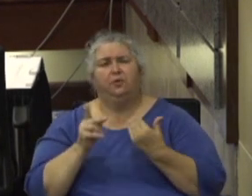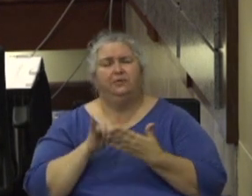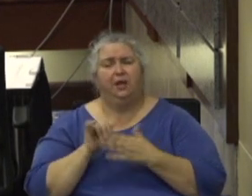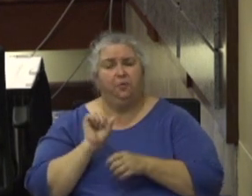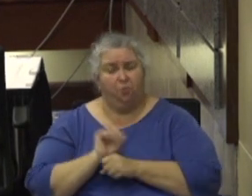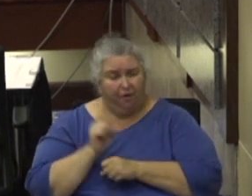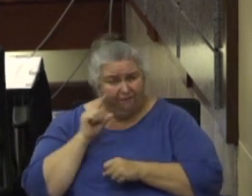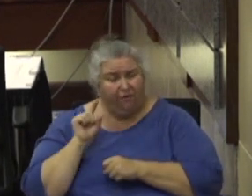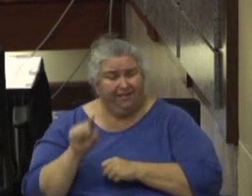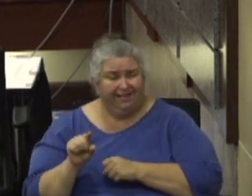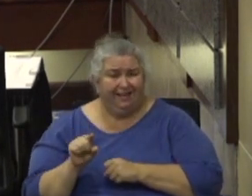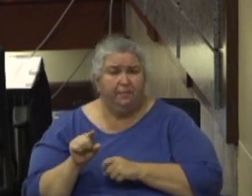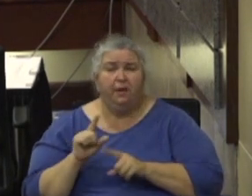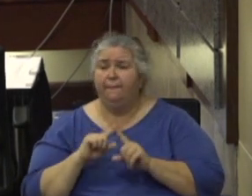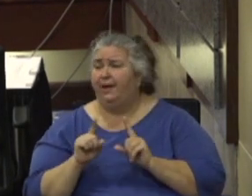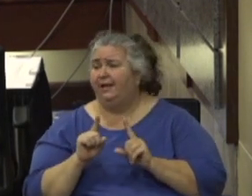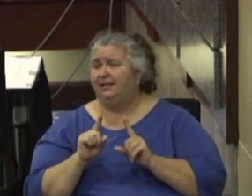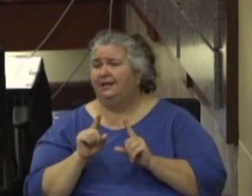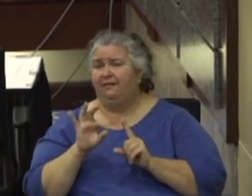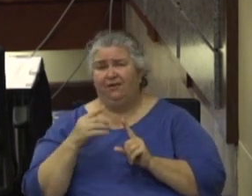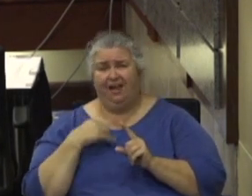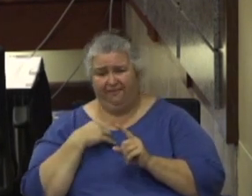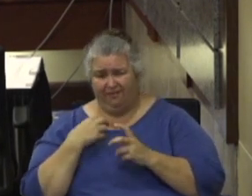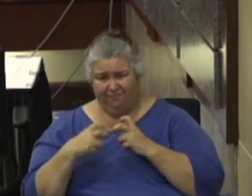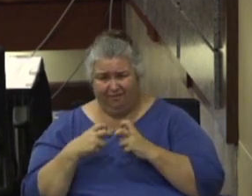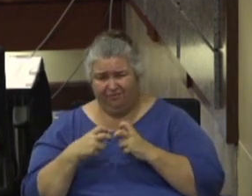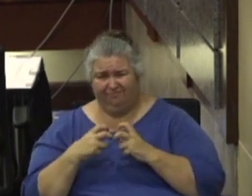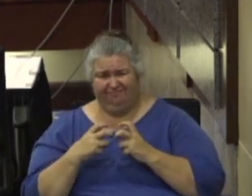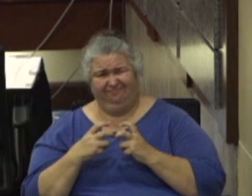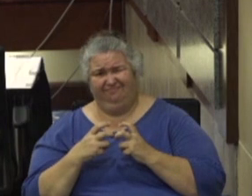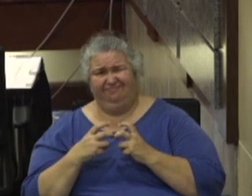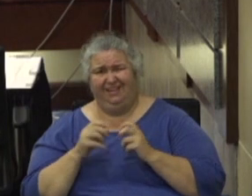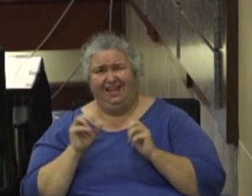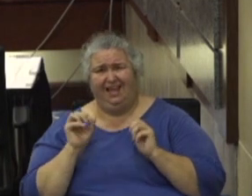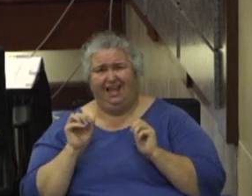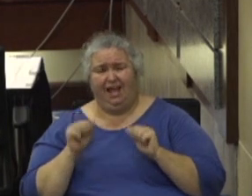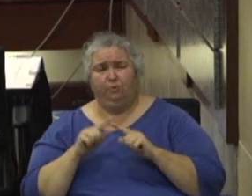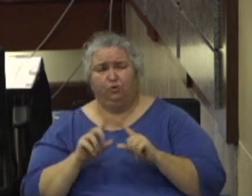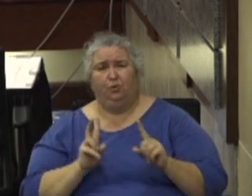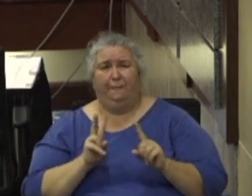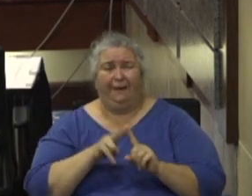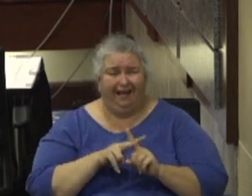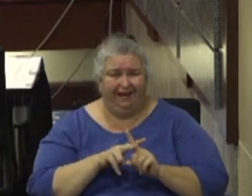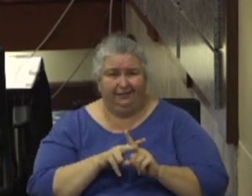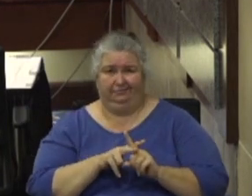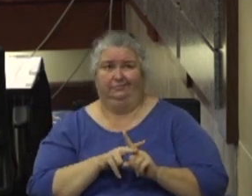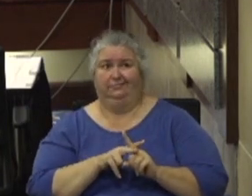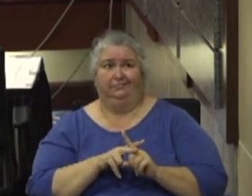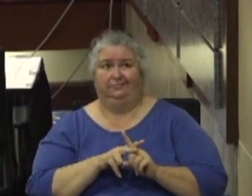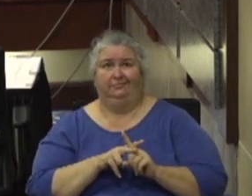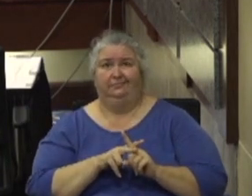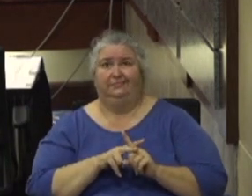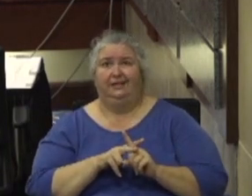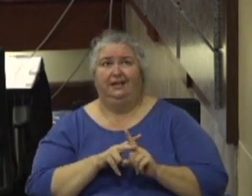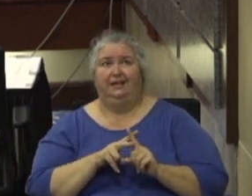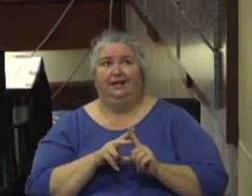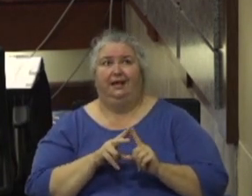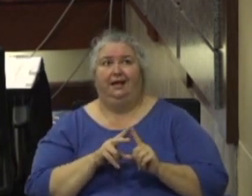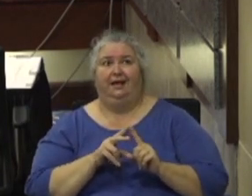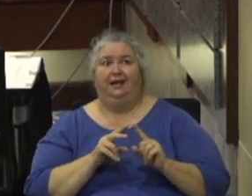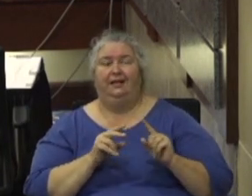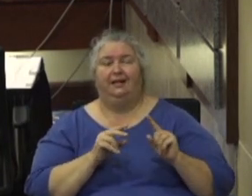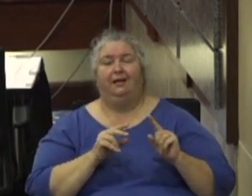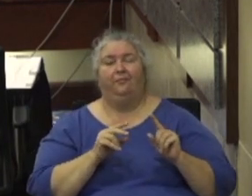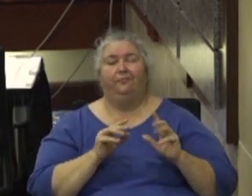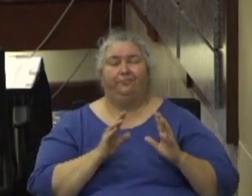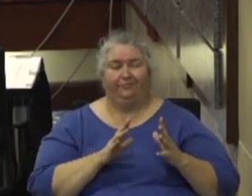them, but they're having trouble actually being able to apply. The system has had so much overload. And so